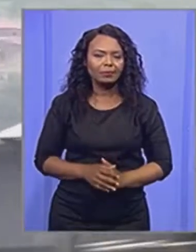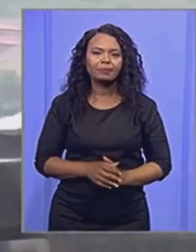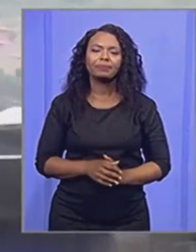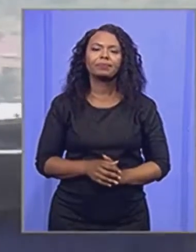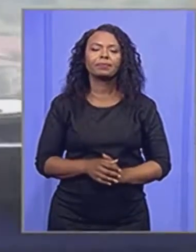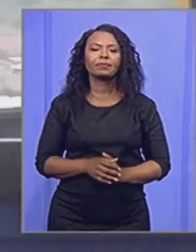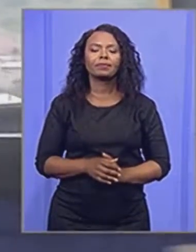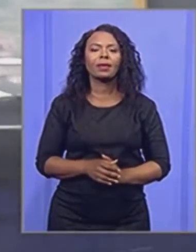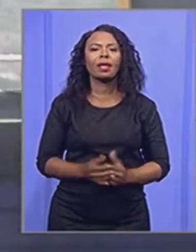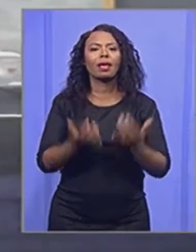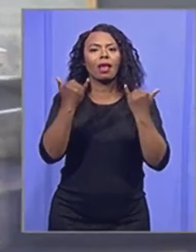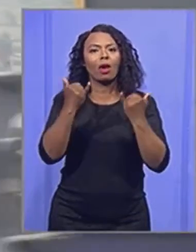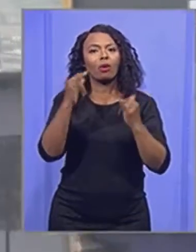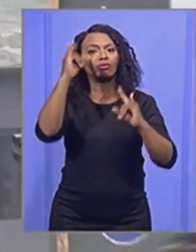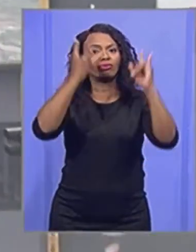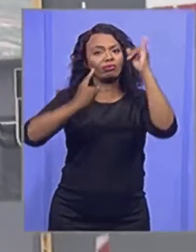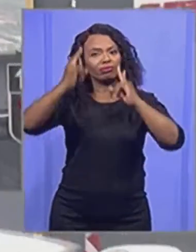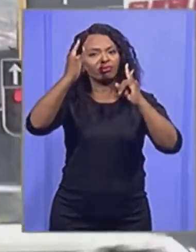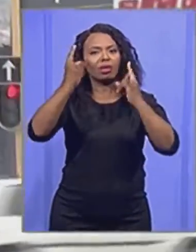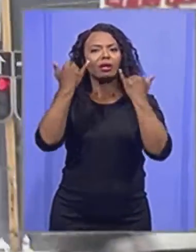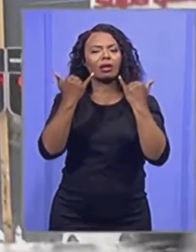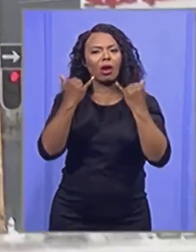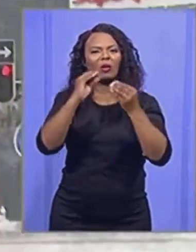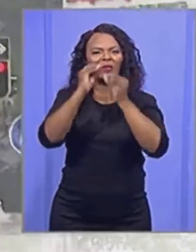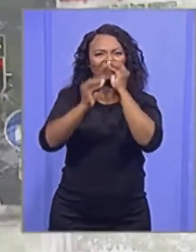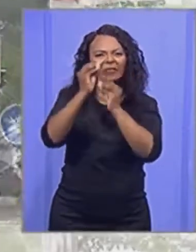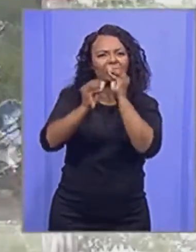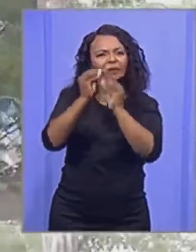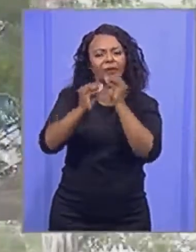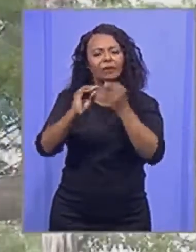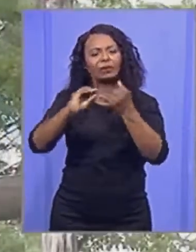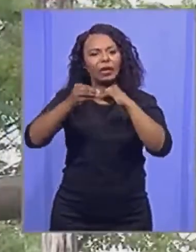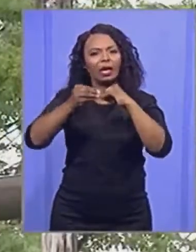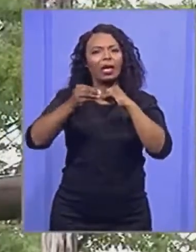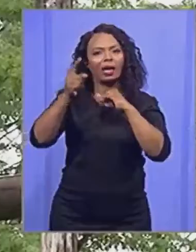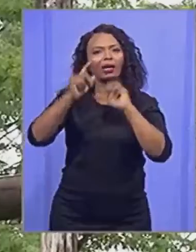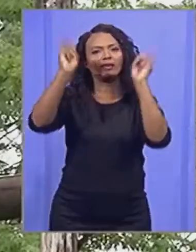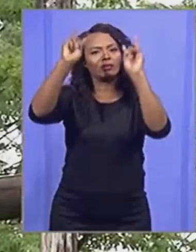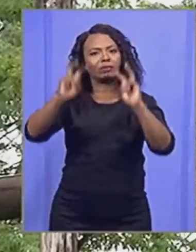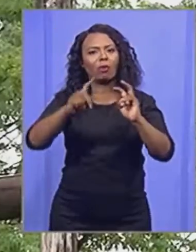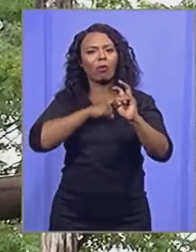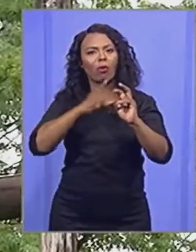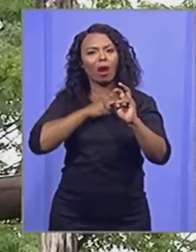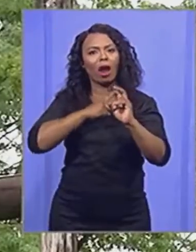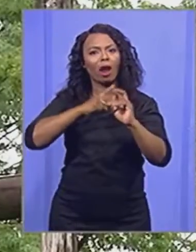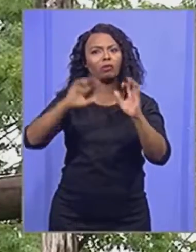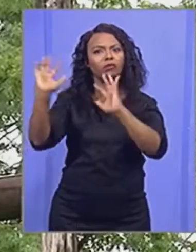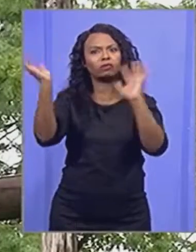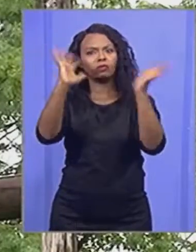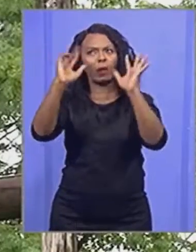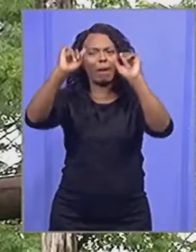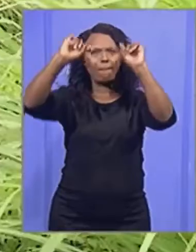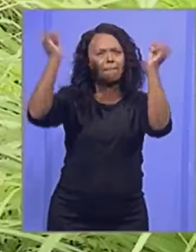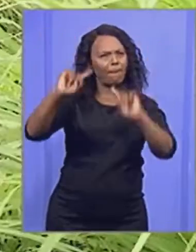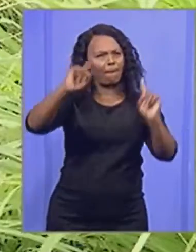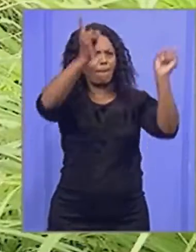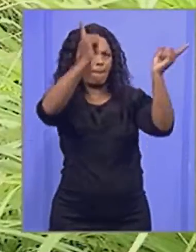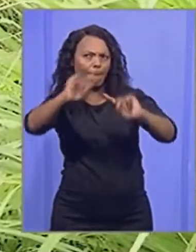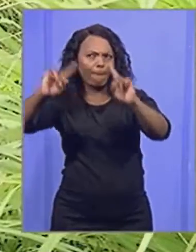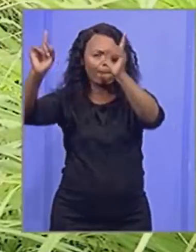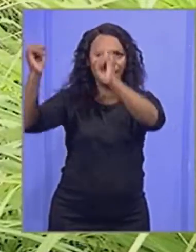Toropo e kgaratlhang go baakanyetsa baagi motlakase. Se se latela kgaogo e bakilweng ke magadima ao a